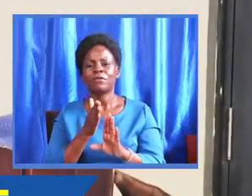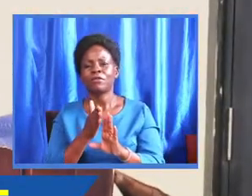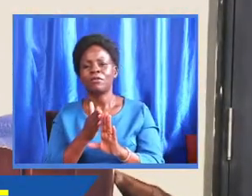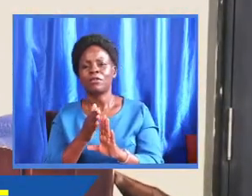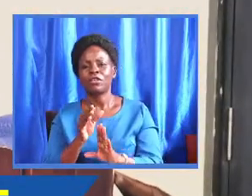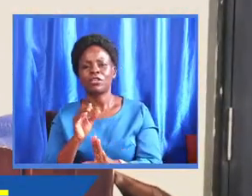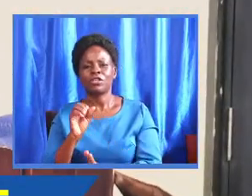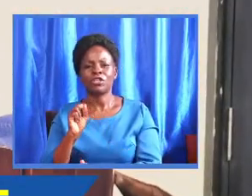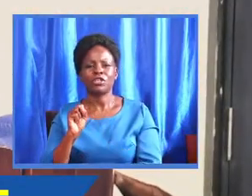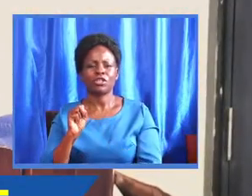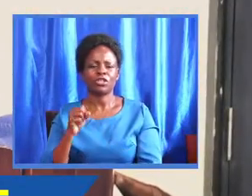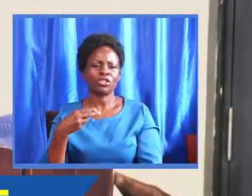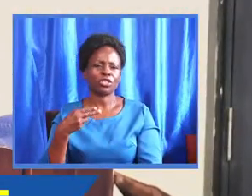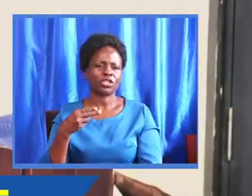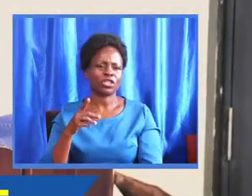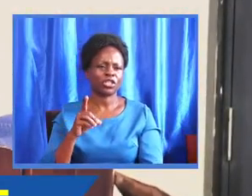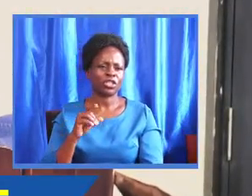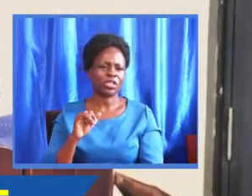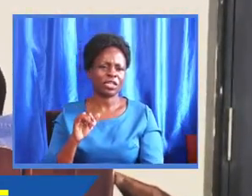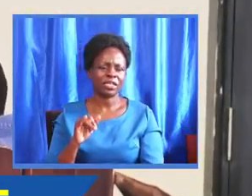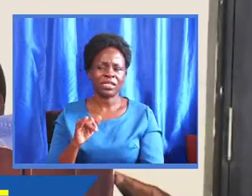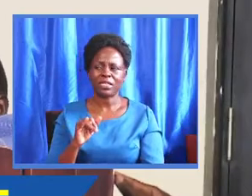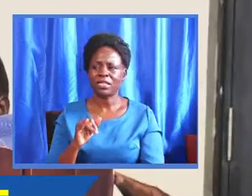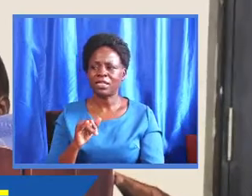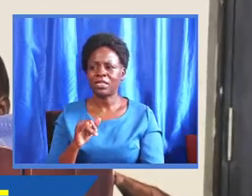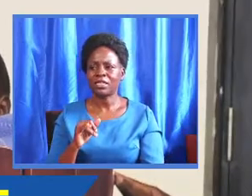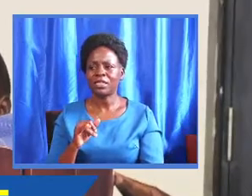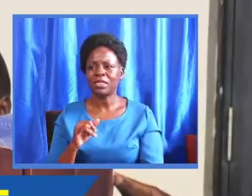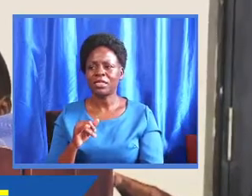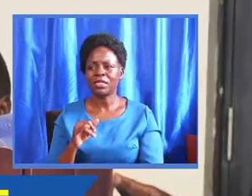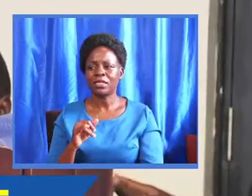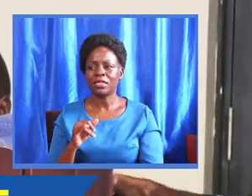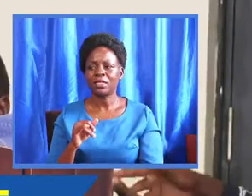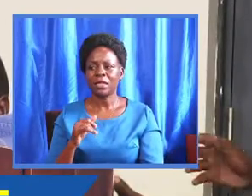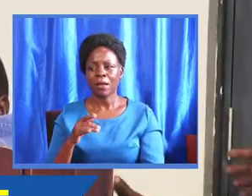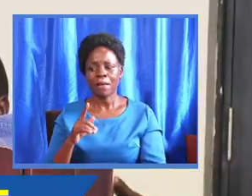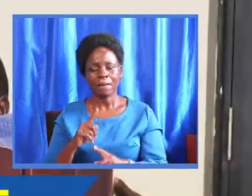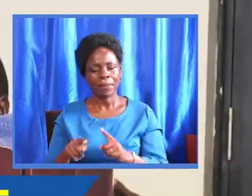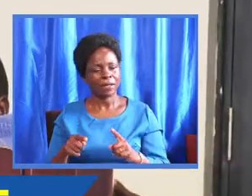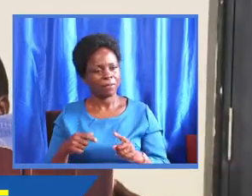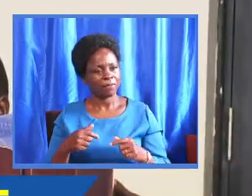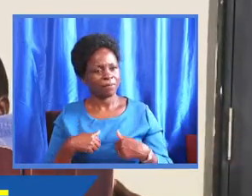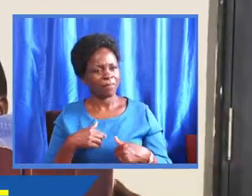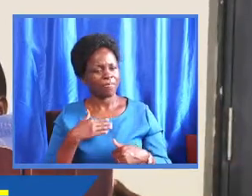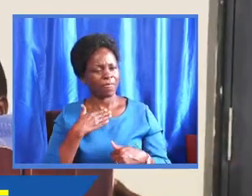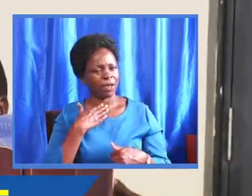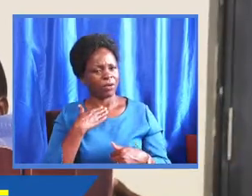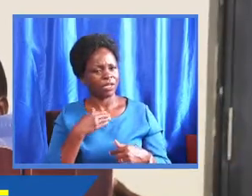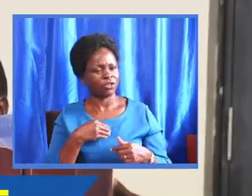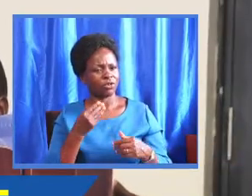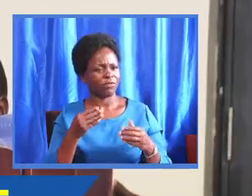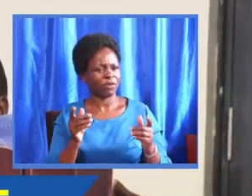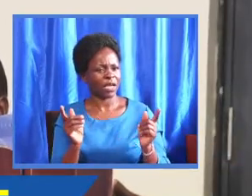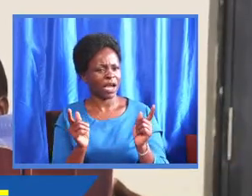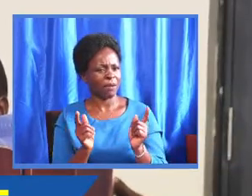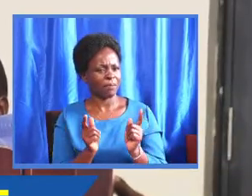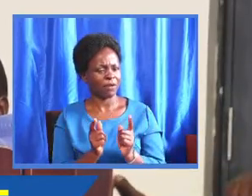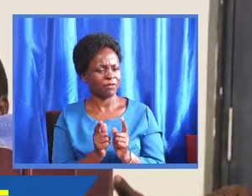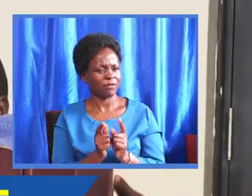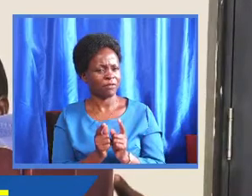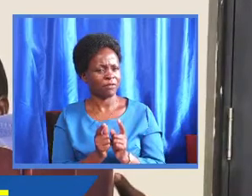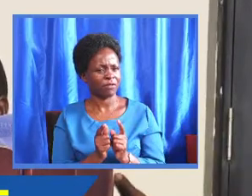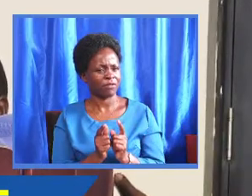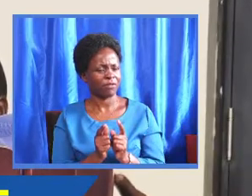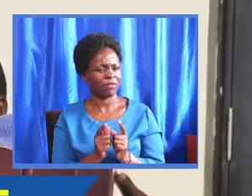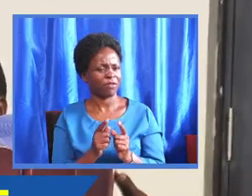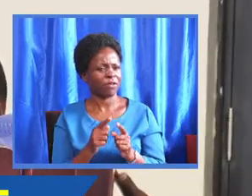Shali Kangoi, but I don't know if you can speak Luganda. But I wanted you to give me a brief on the